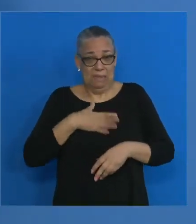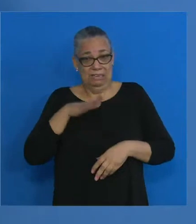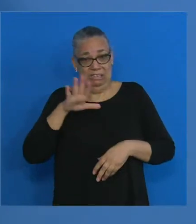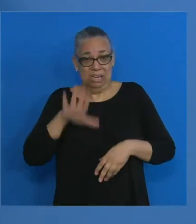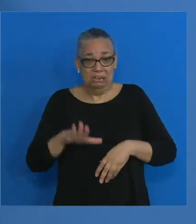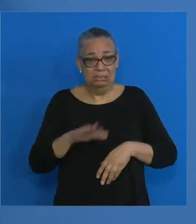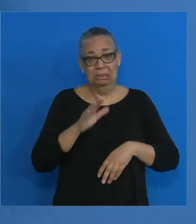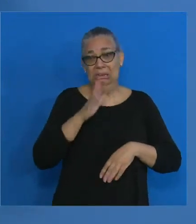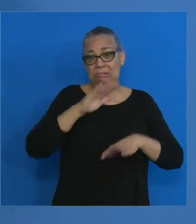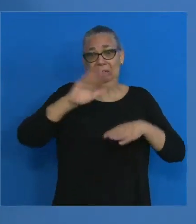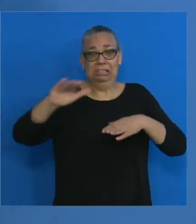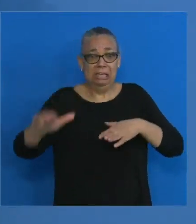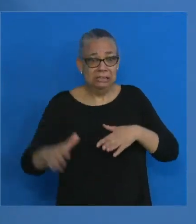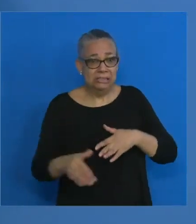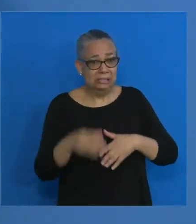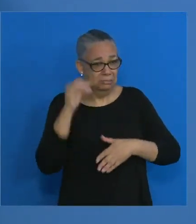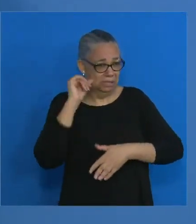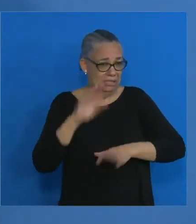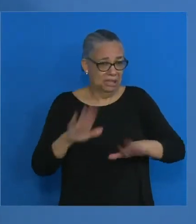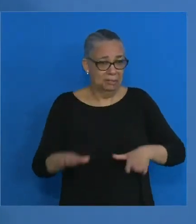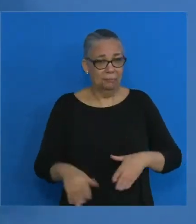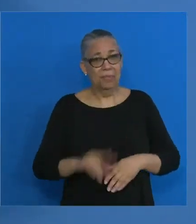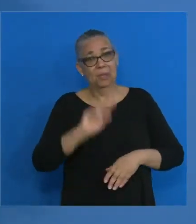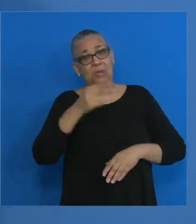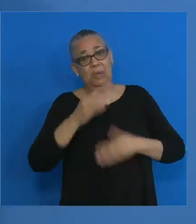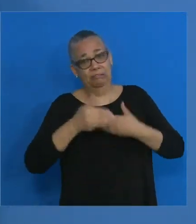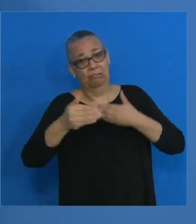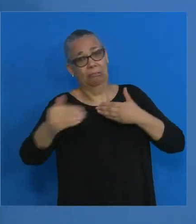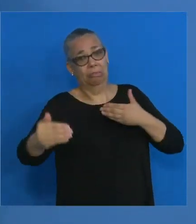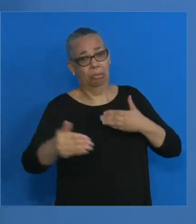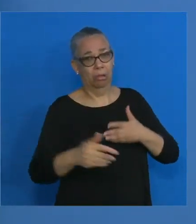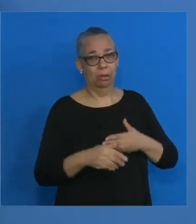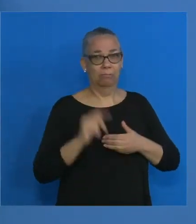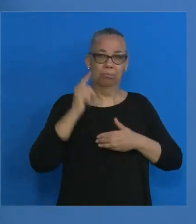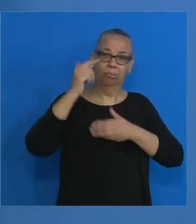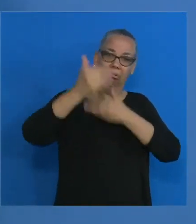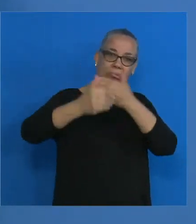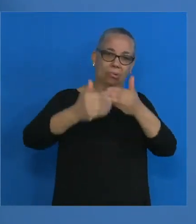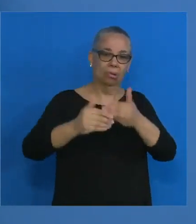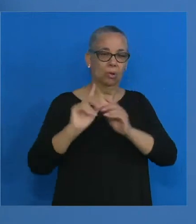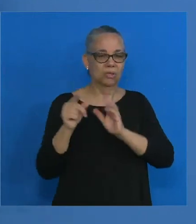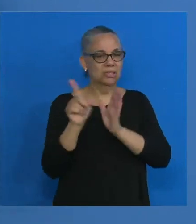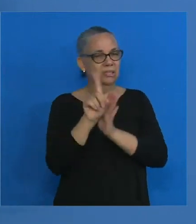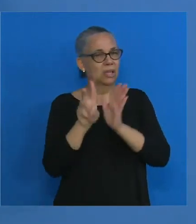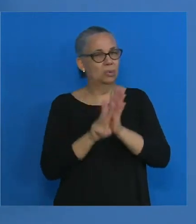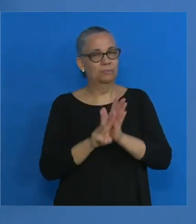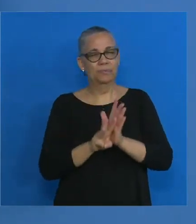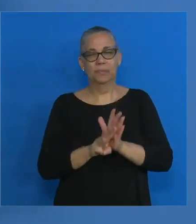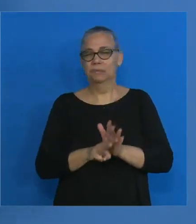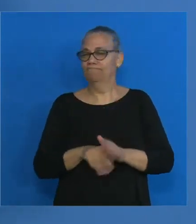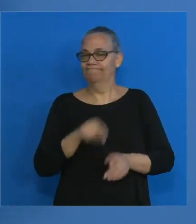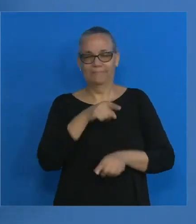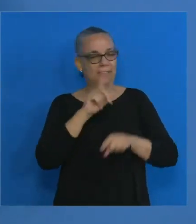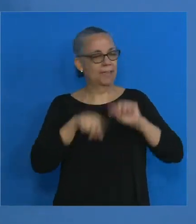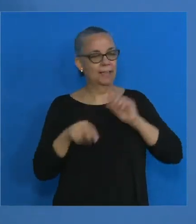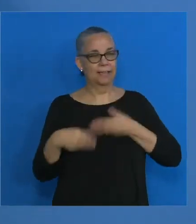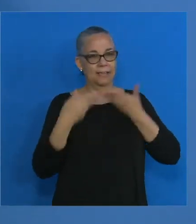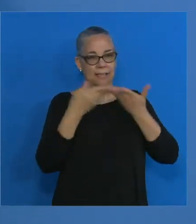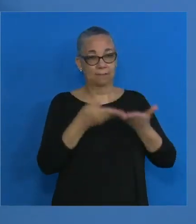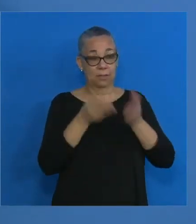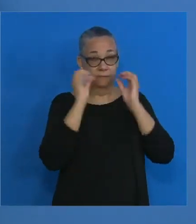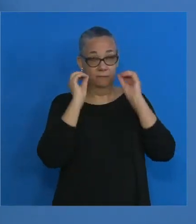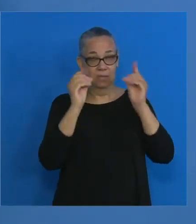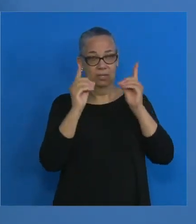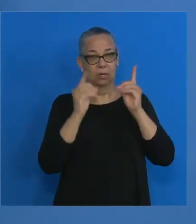son, twice removed, goes to Dellwood, those persons are not equipped to provide that information. Wait until you're contacted by